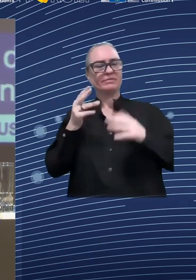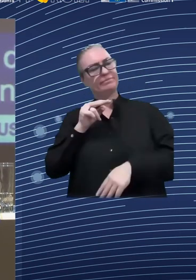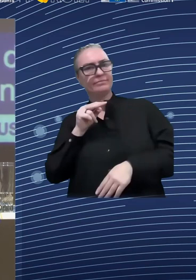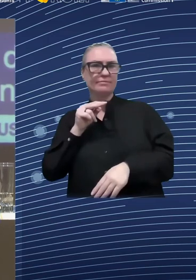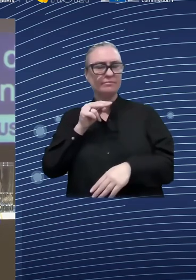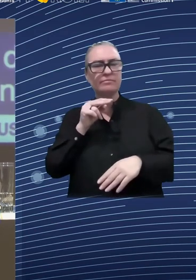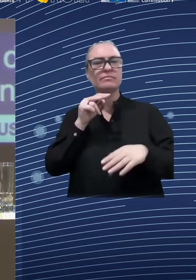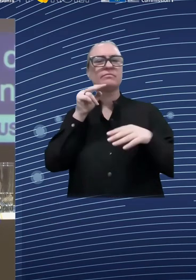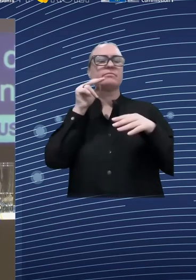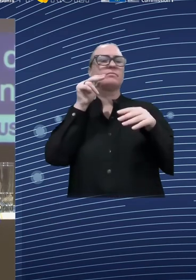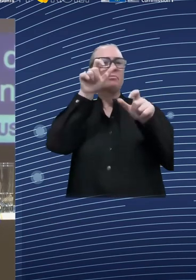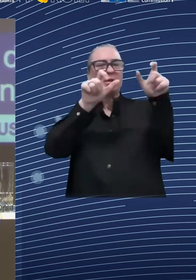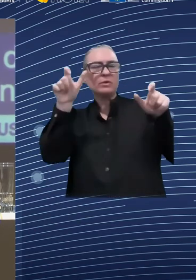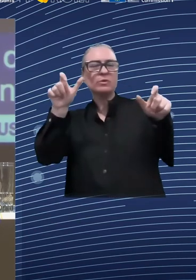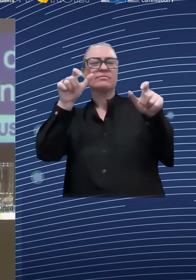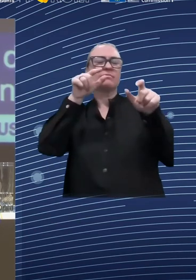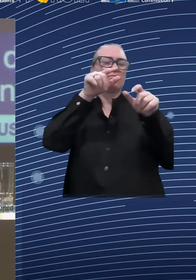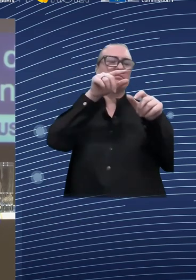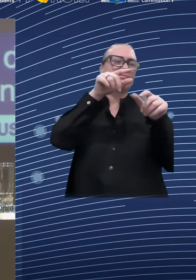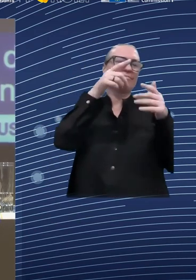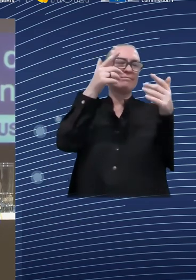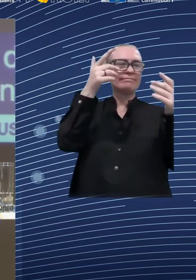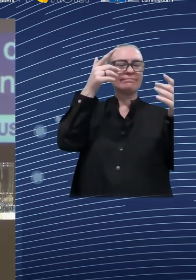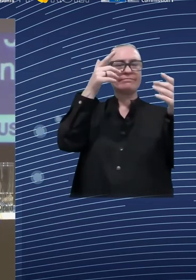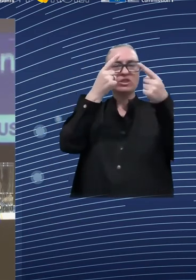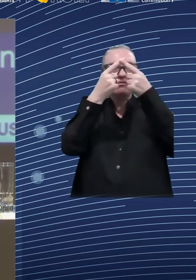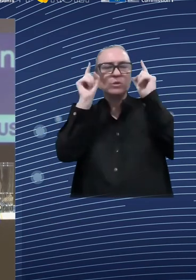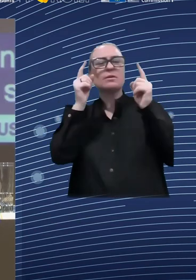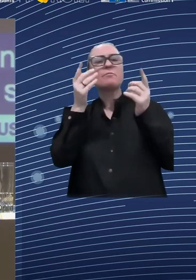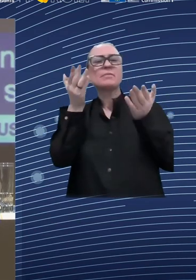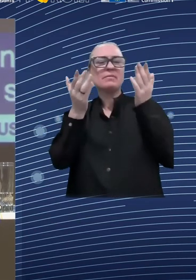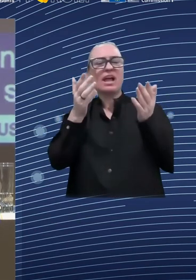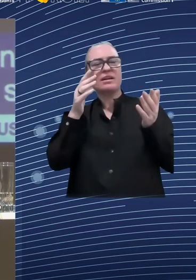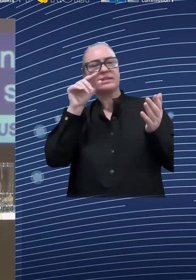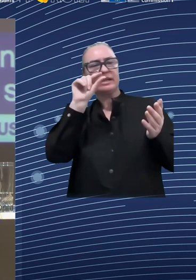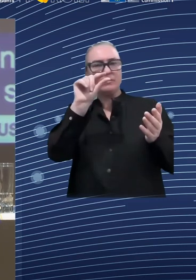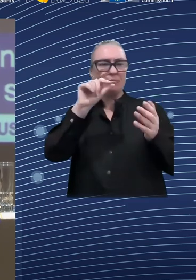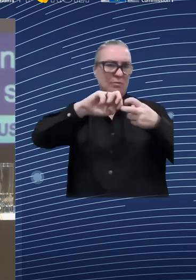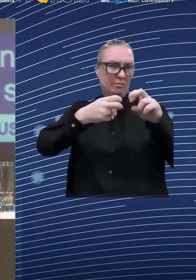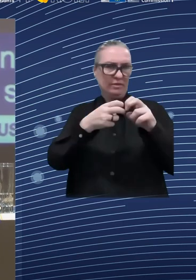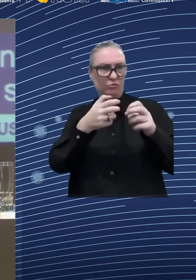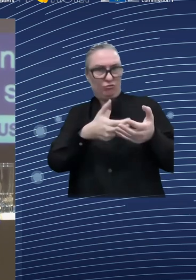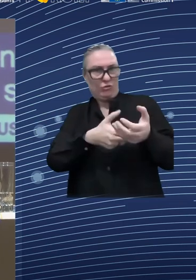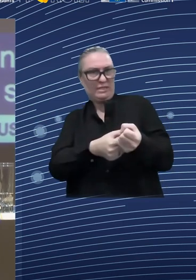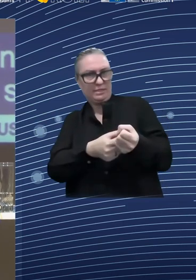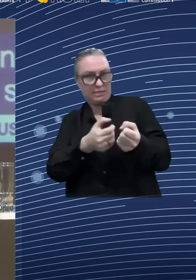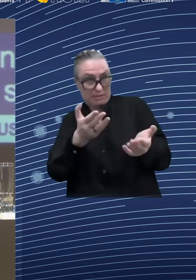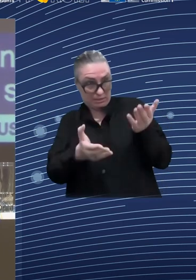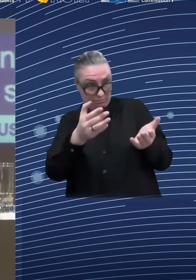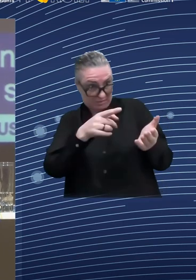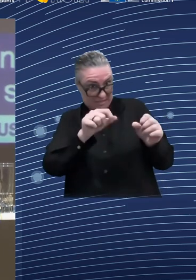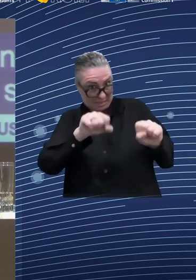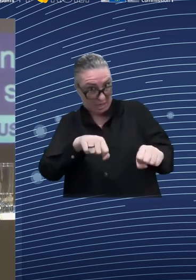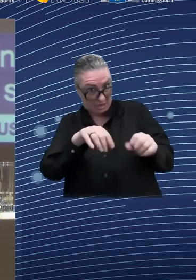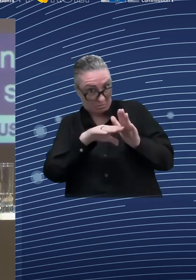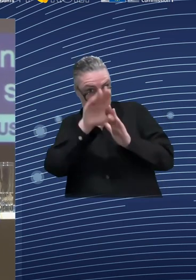of trust, and you're also solving the problem in terms of the skills shortages that are out there within the economy. So that's kind of that's it in